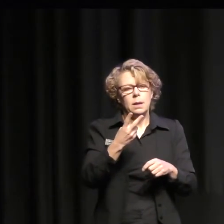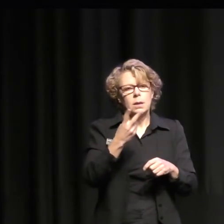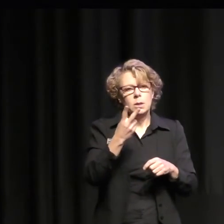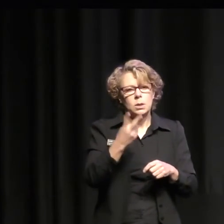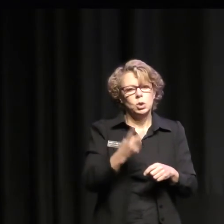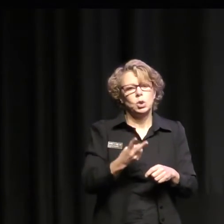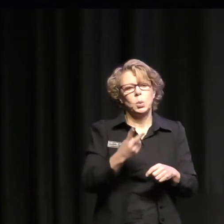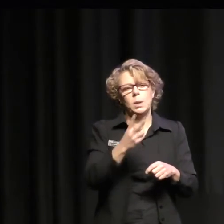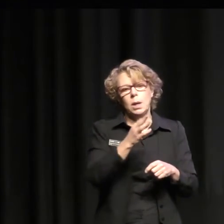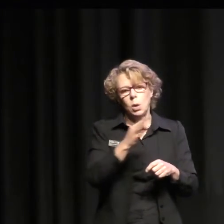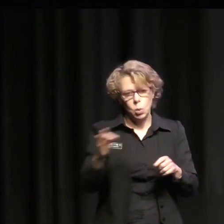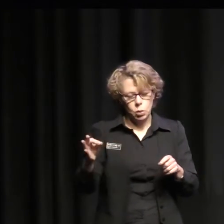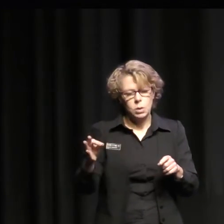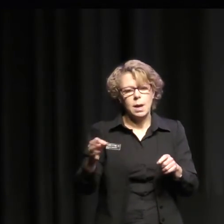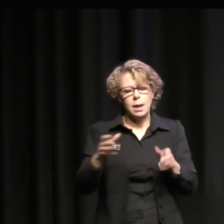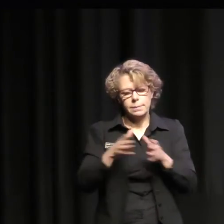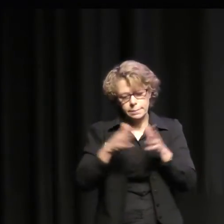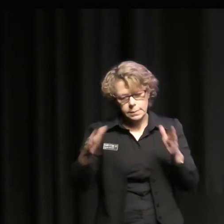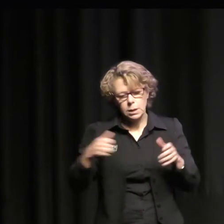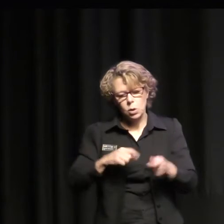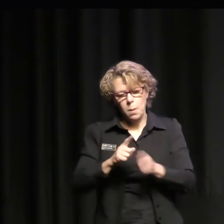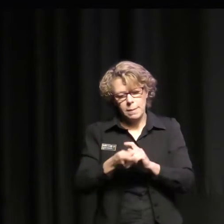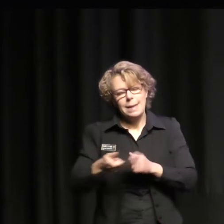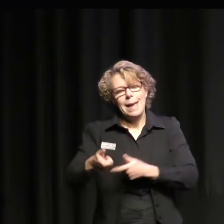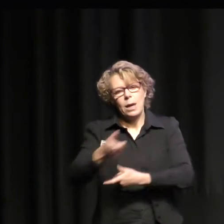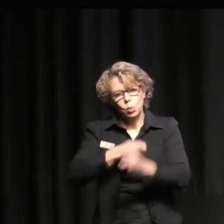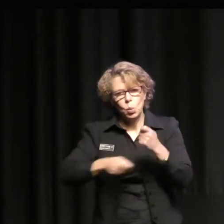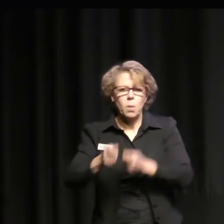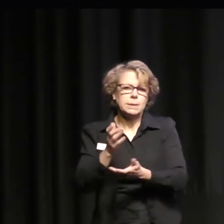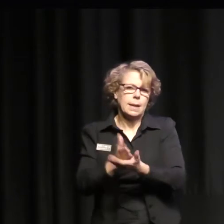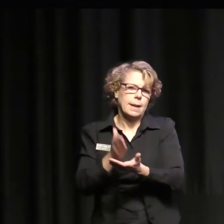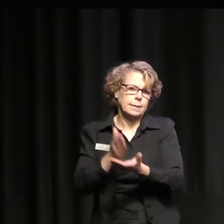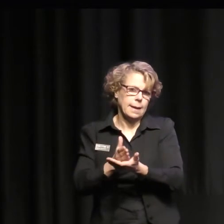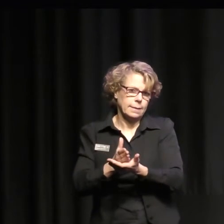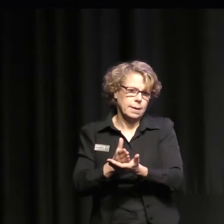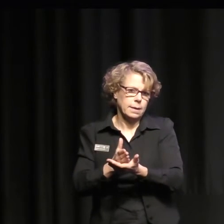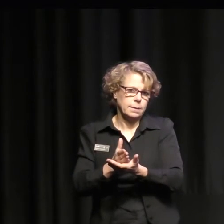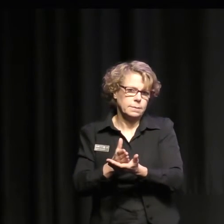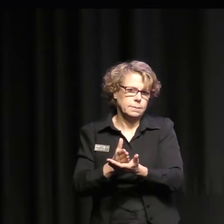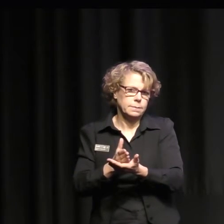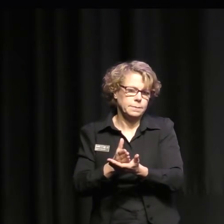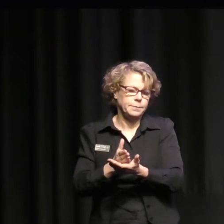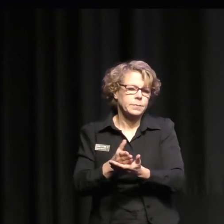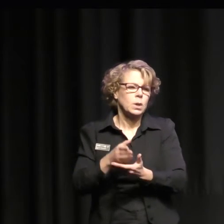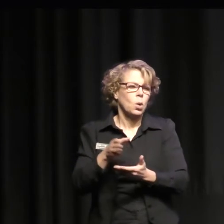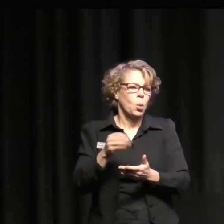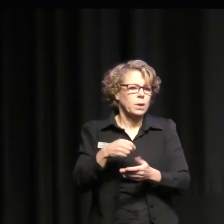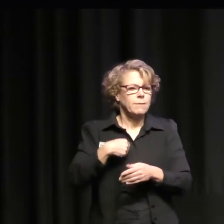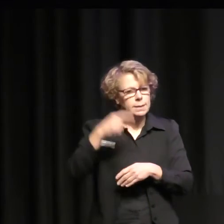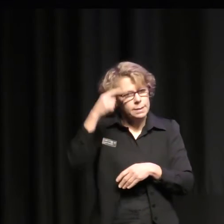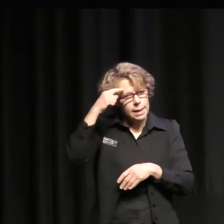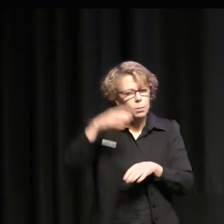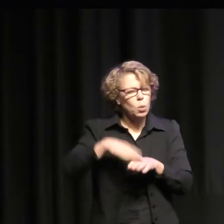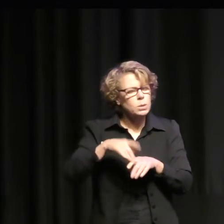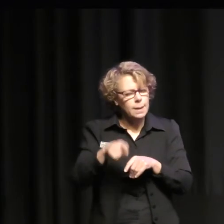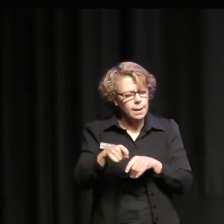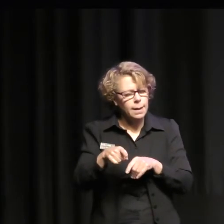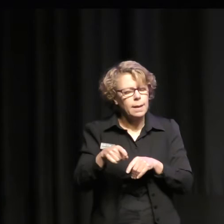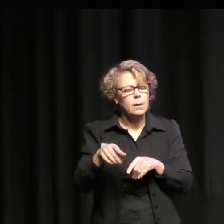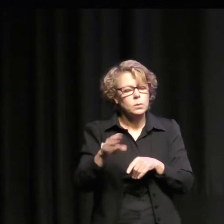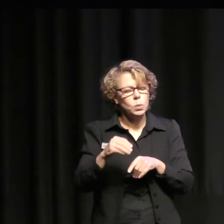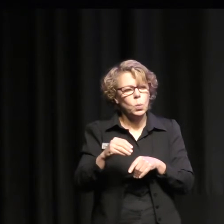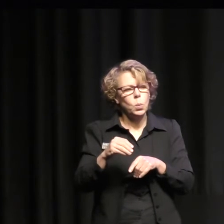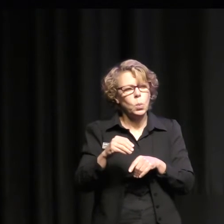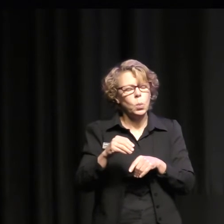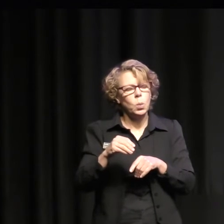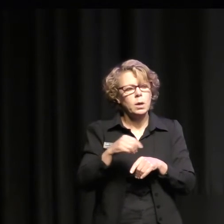the century of economic rights. And in that regard, we have